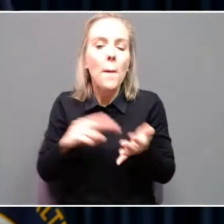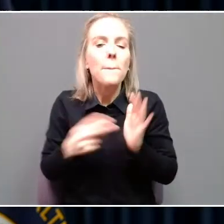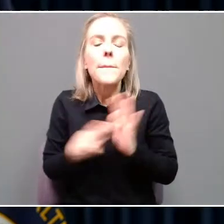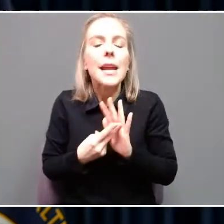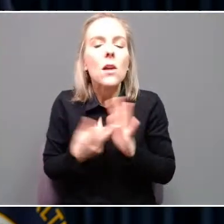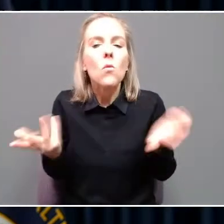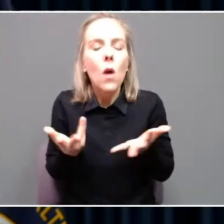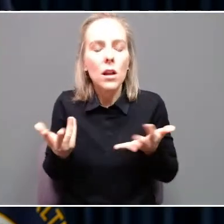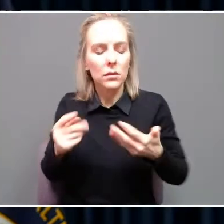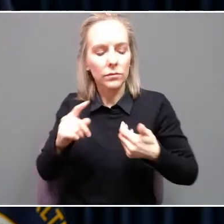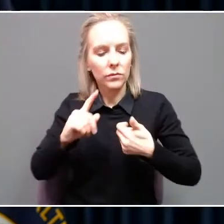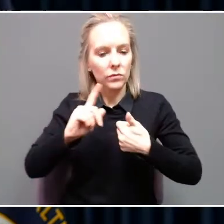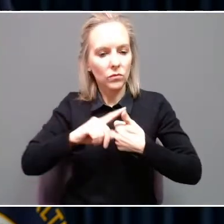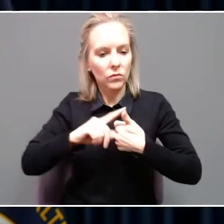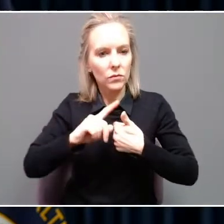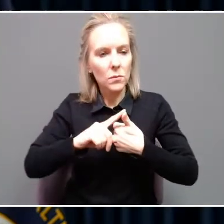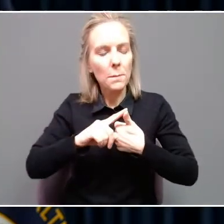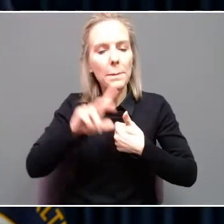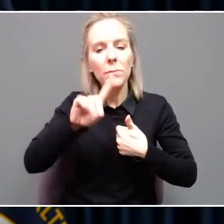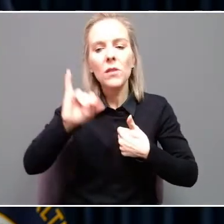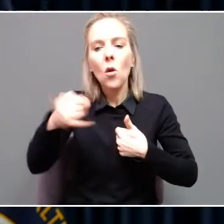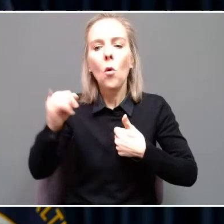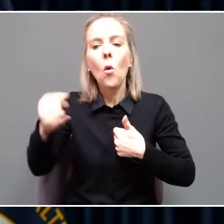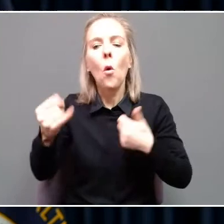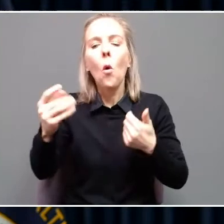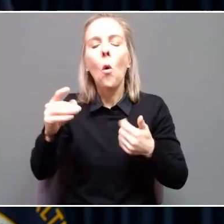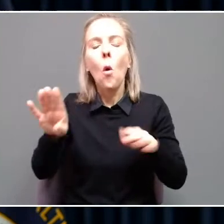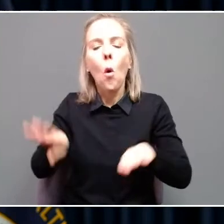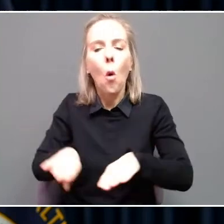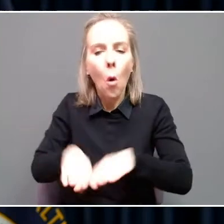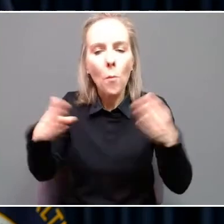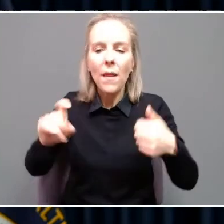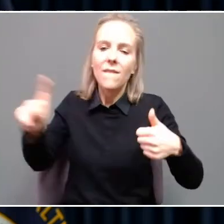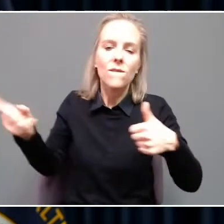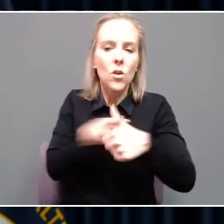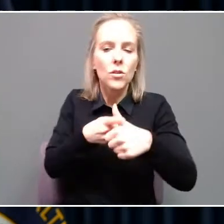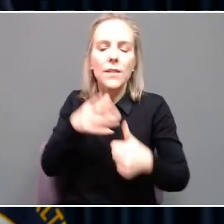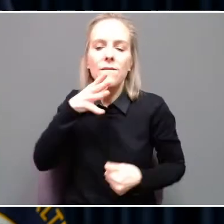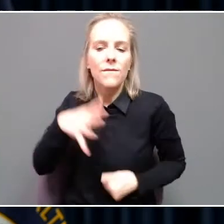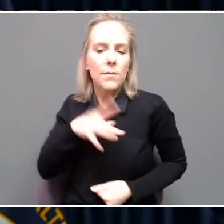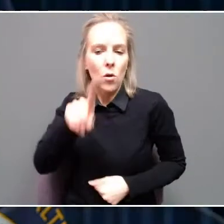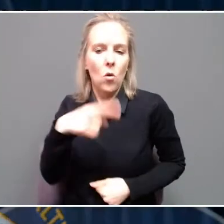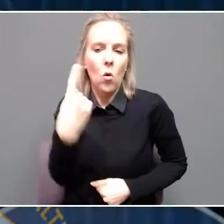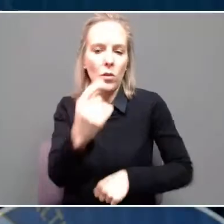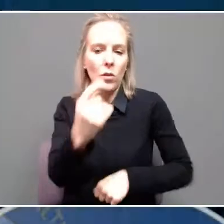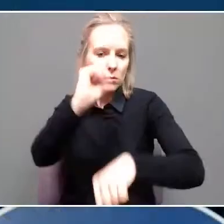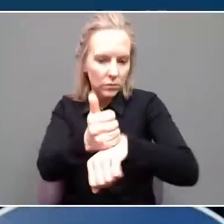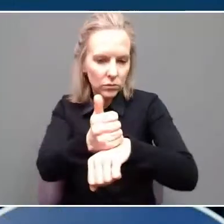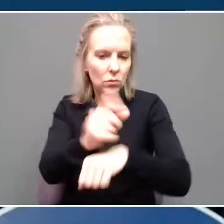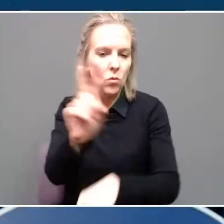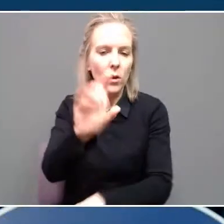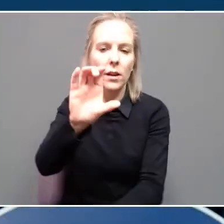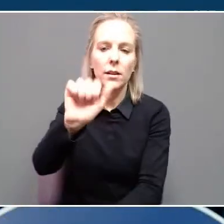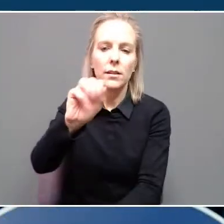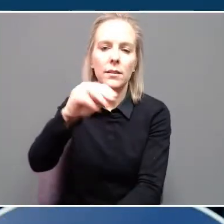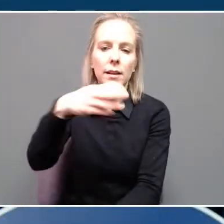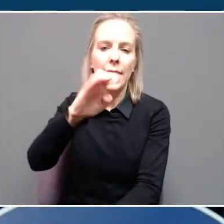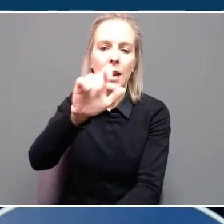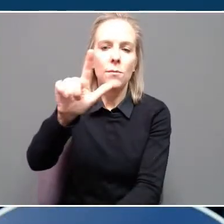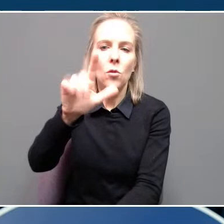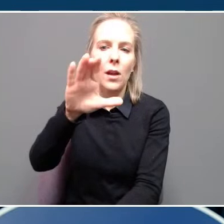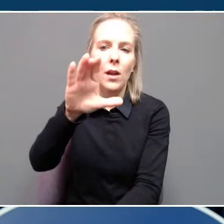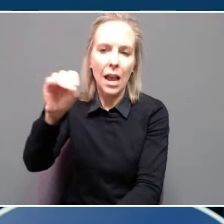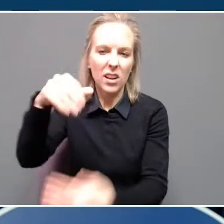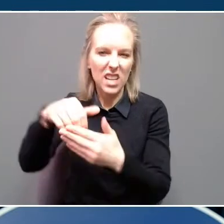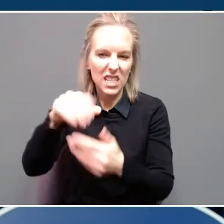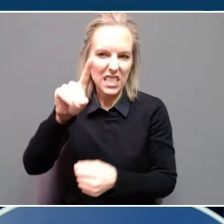Department of Juvenile Justice opened the first female only detention center in Campbell County in December. Right now, I think with